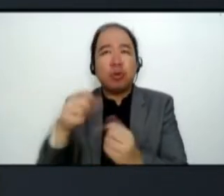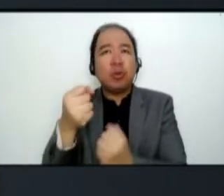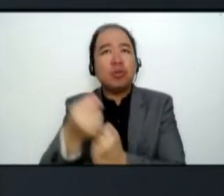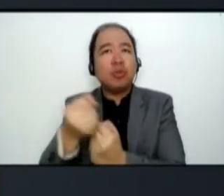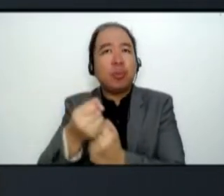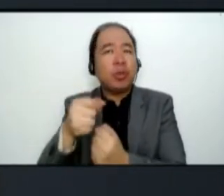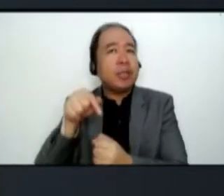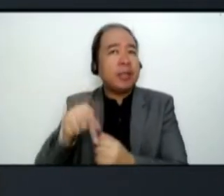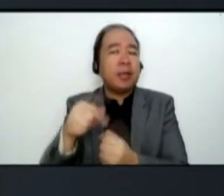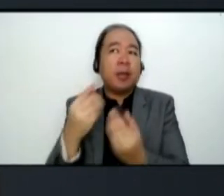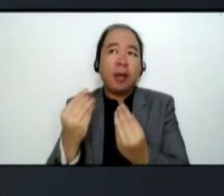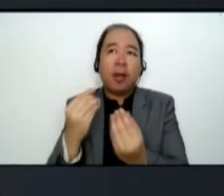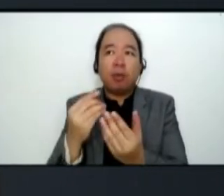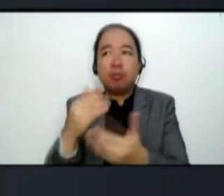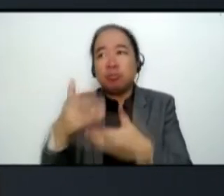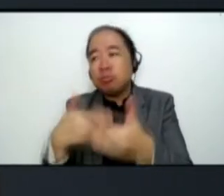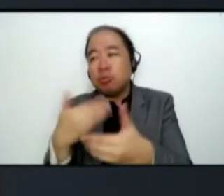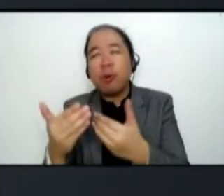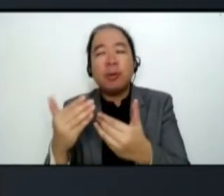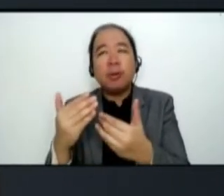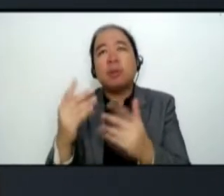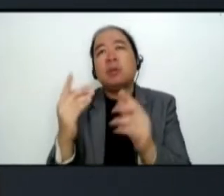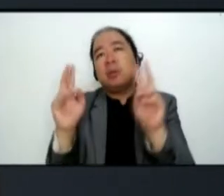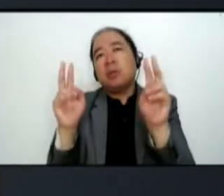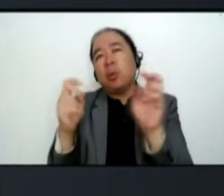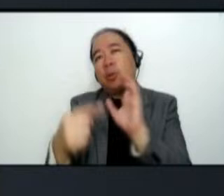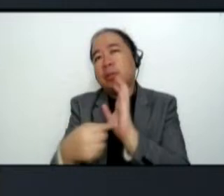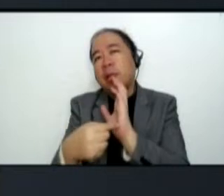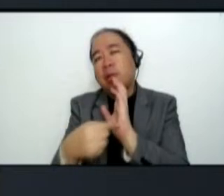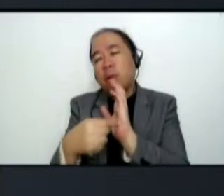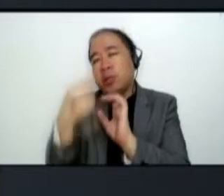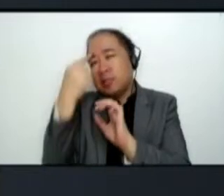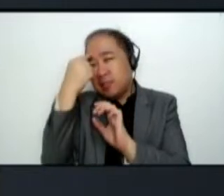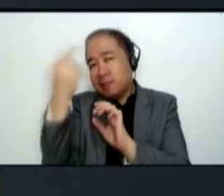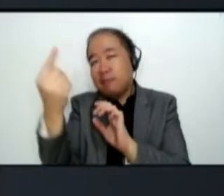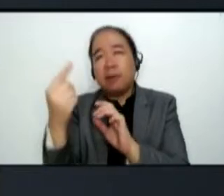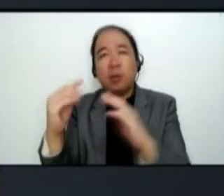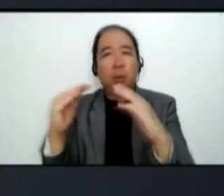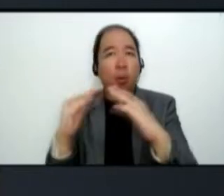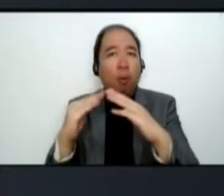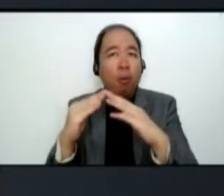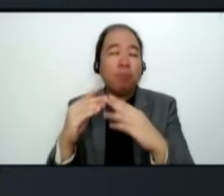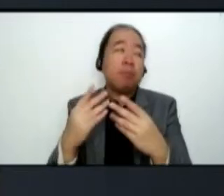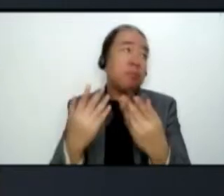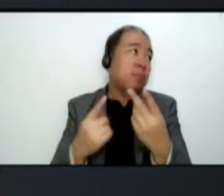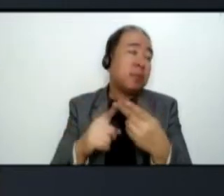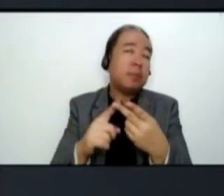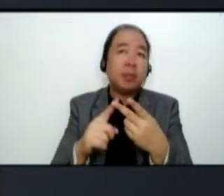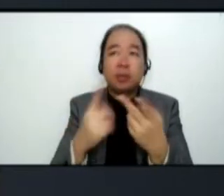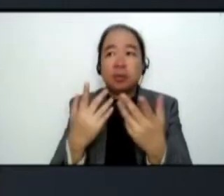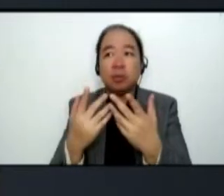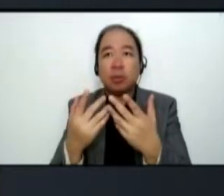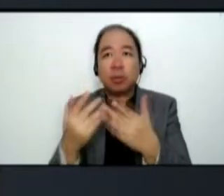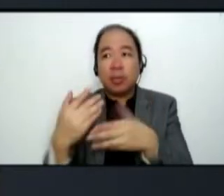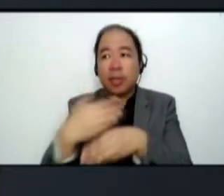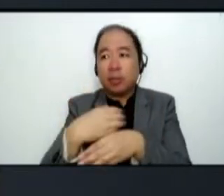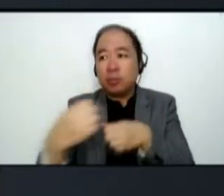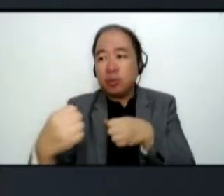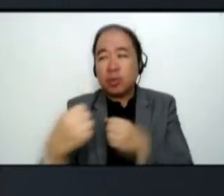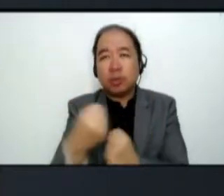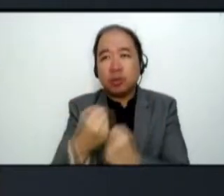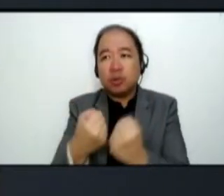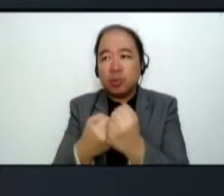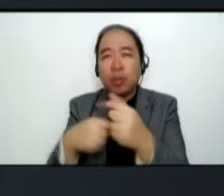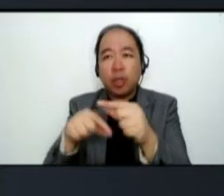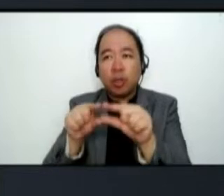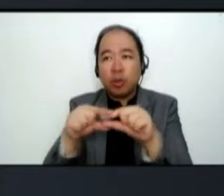smart homes and also to work out some mutual support groups, time bank programs, all these things